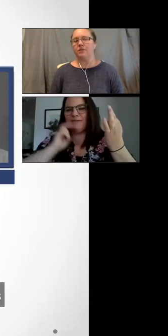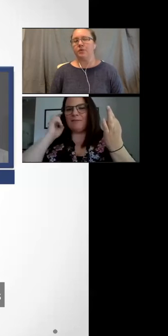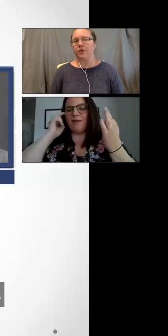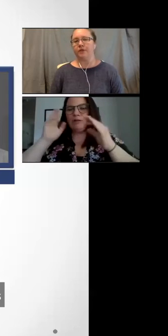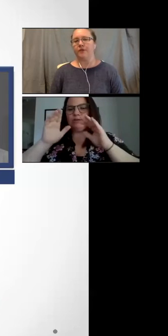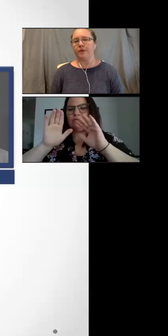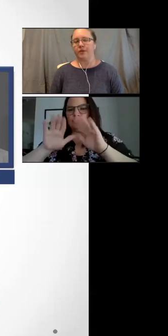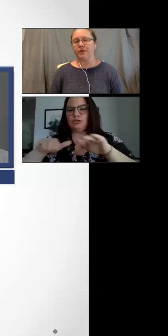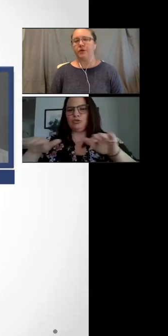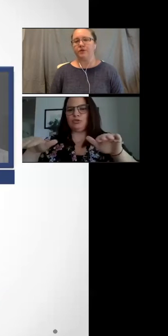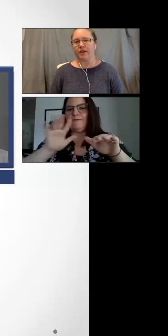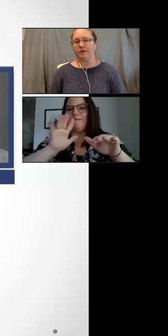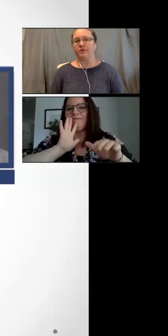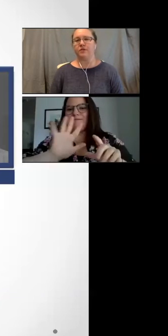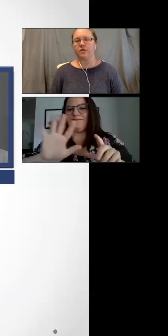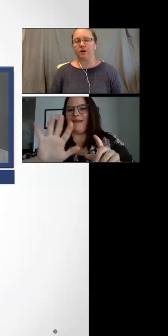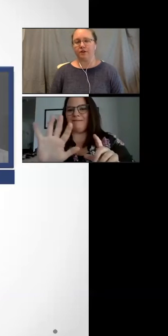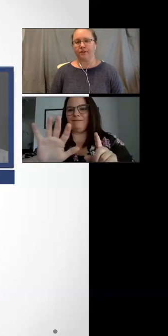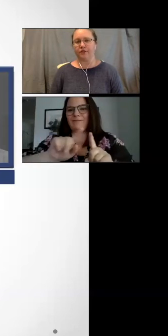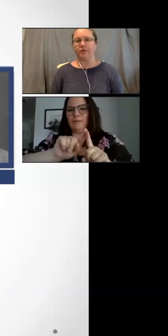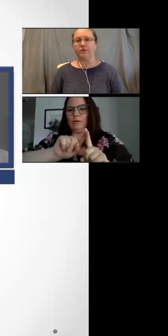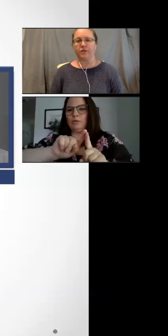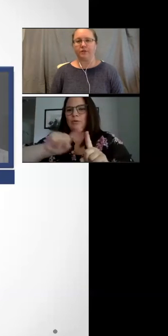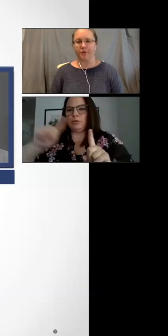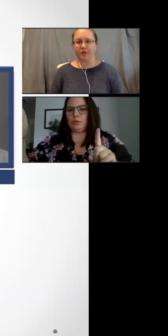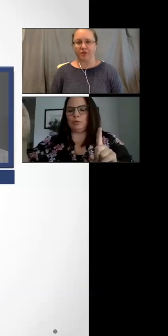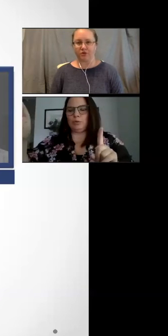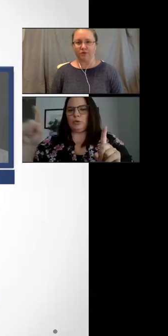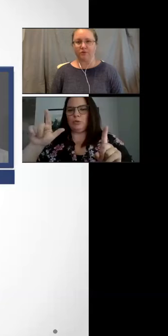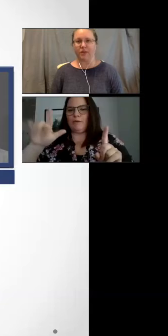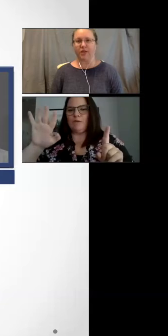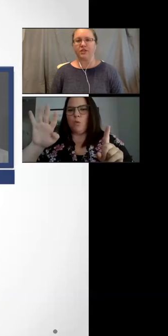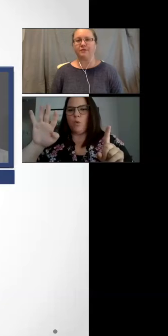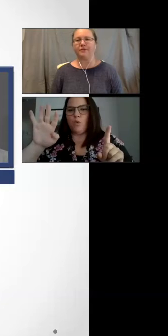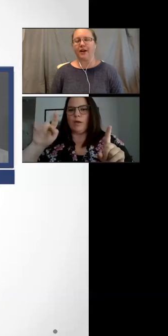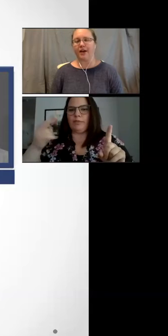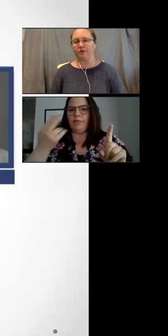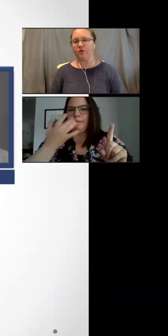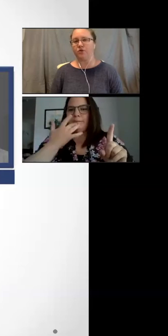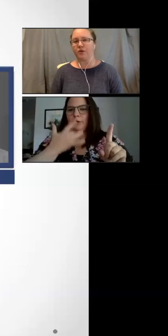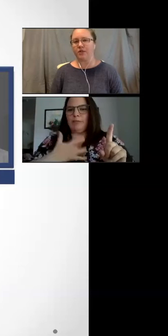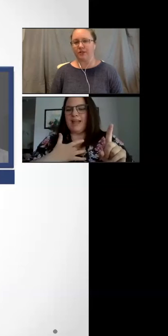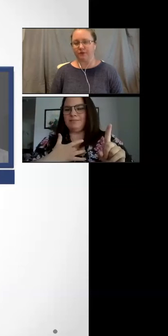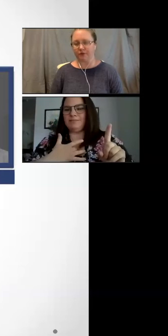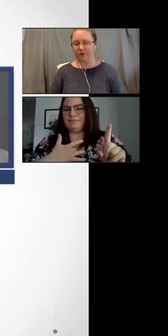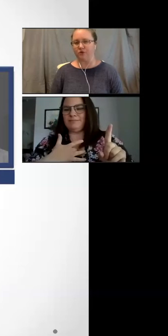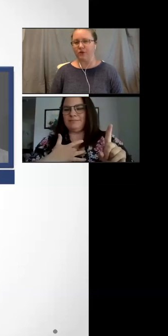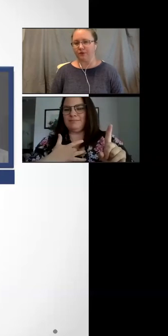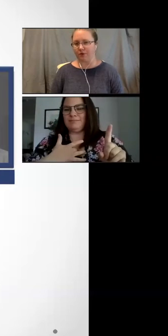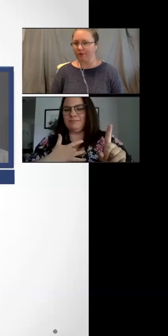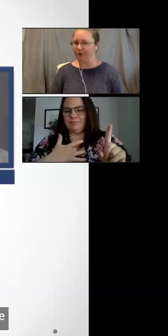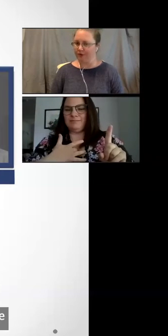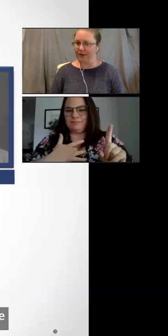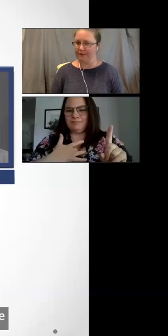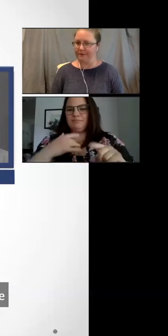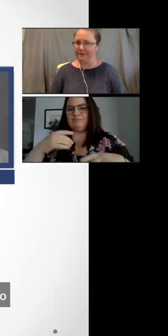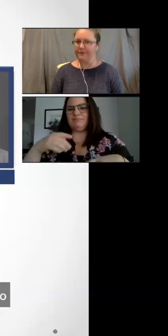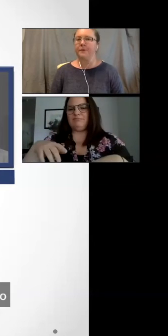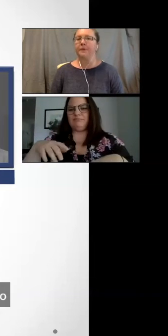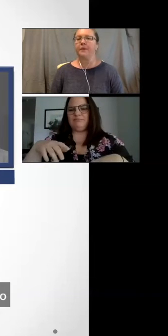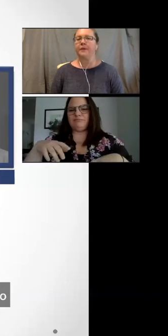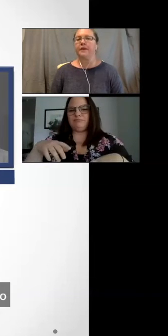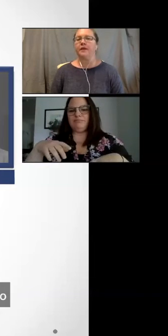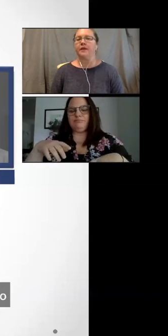on supporting families who have deaf, hard of hearing, or deafblind children from the ages of 5 to their 24th birthday.